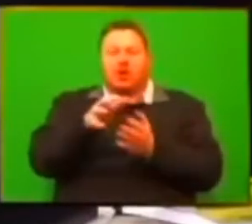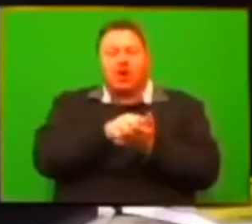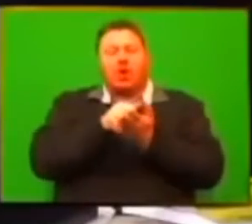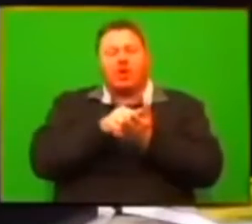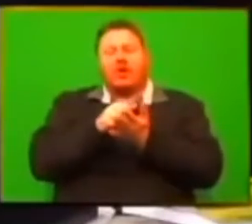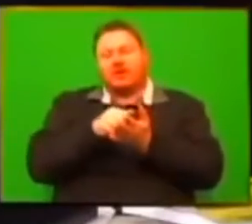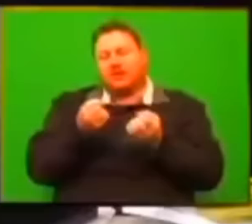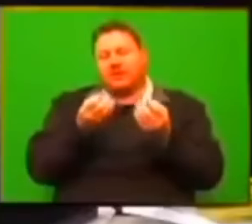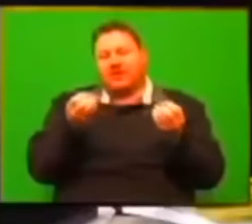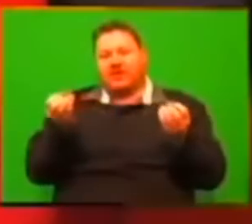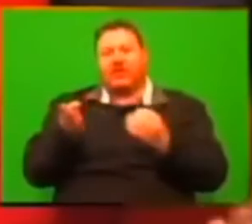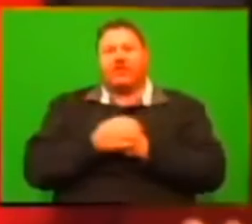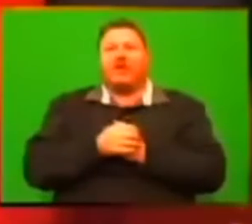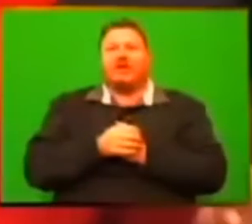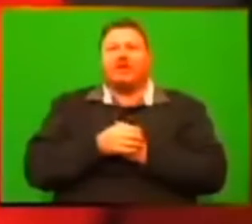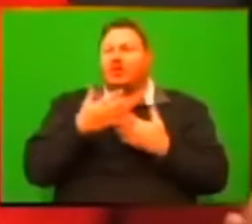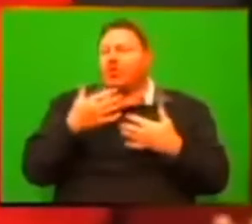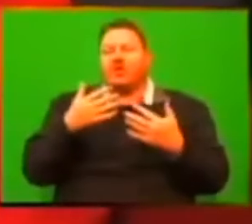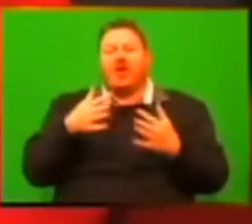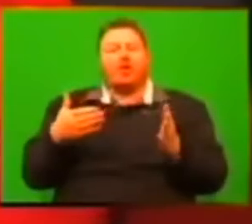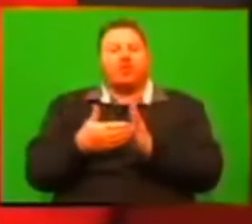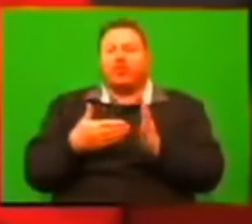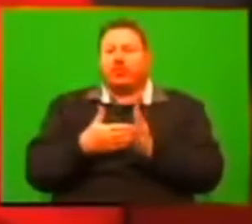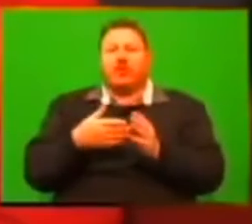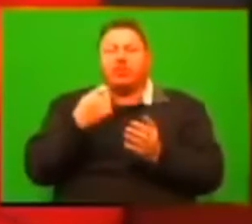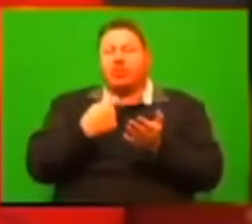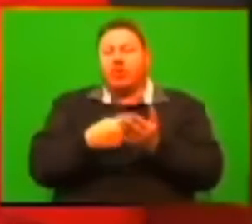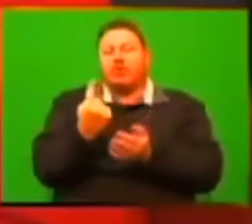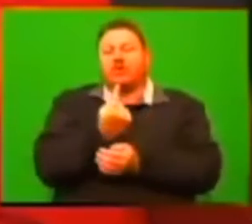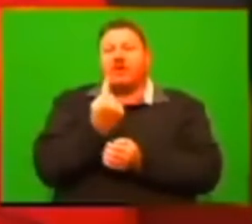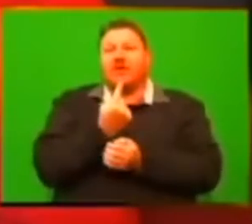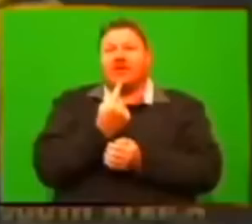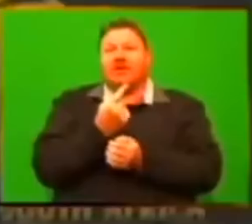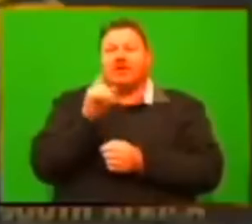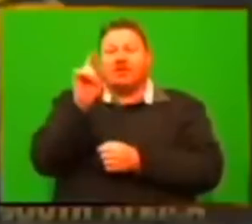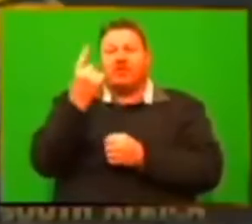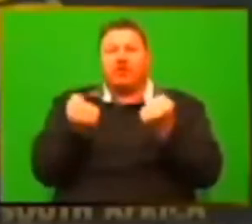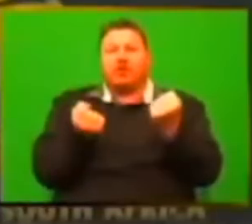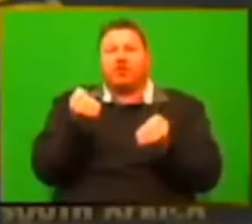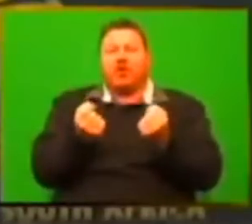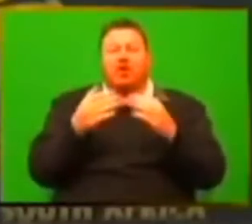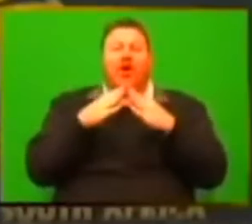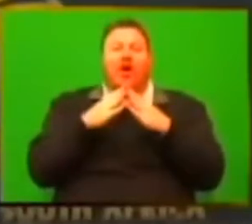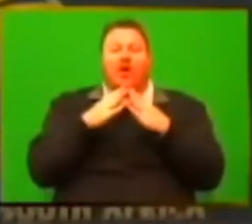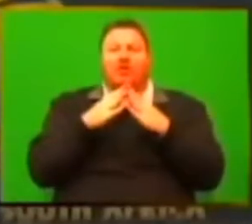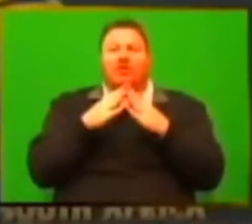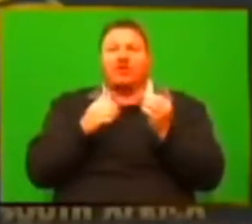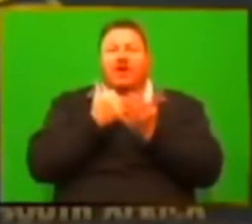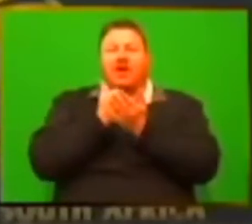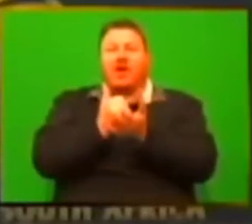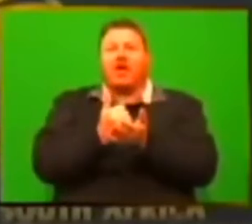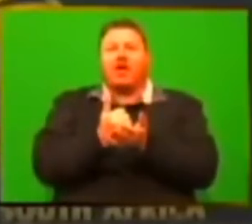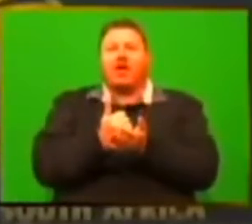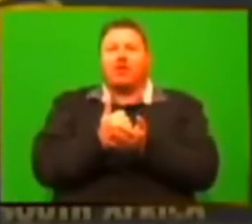colonialism. Without a hassle, you bought yourself a first car and a house with the assistance of the